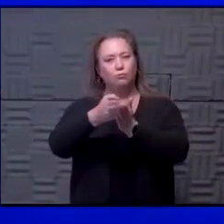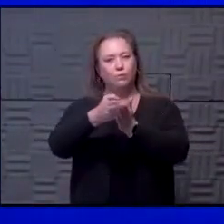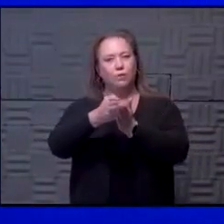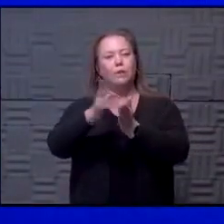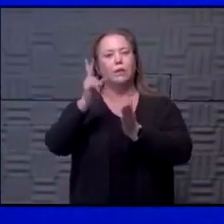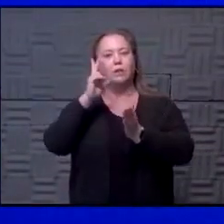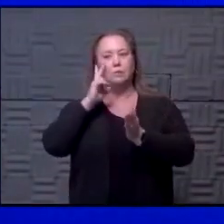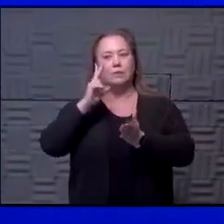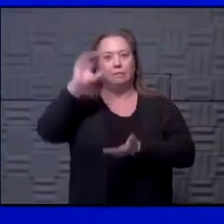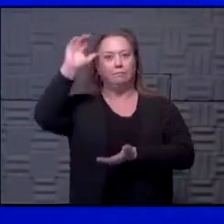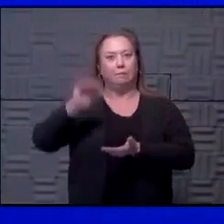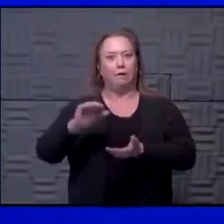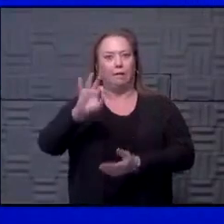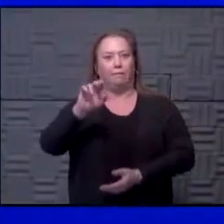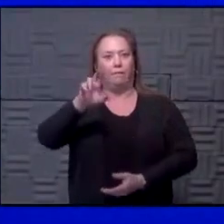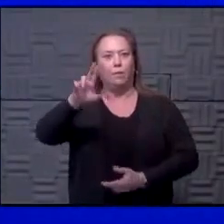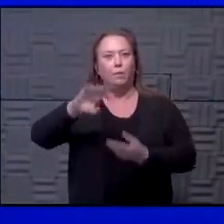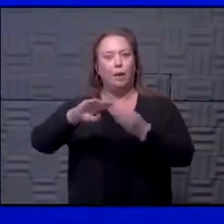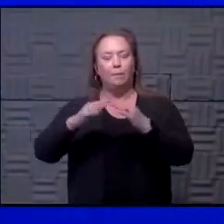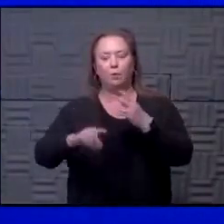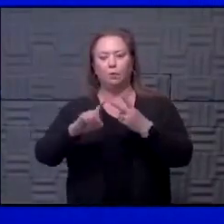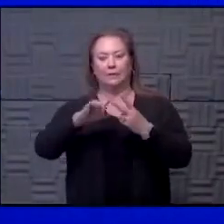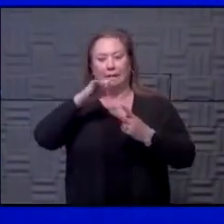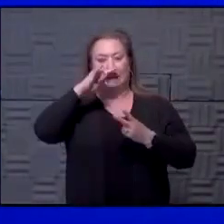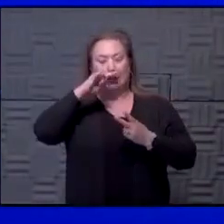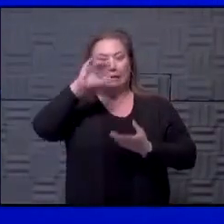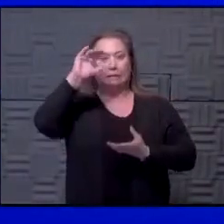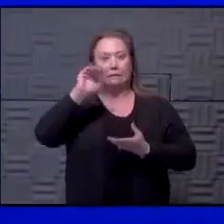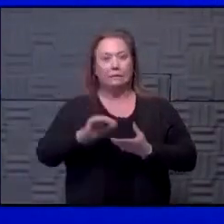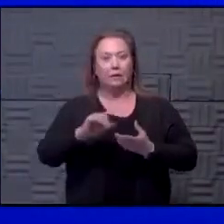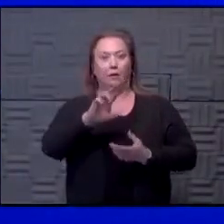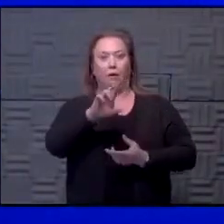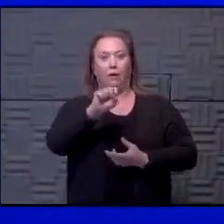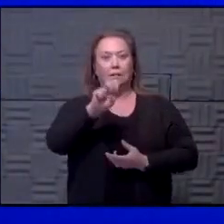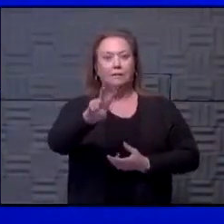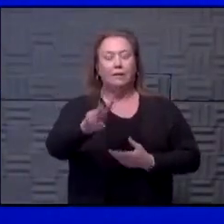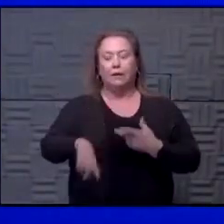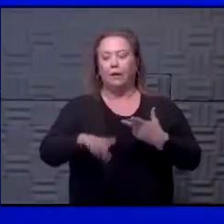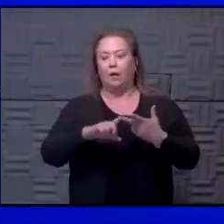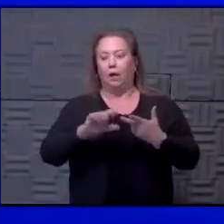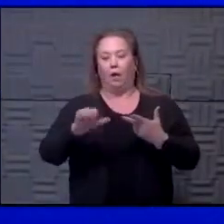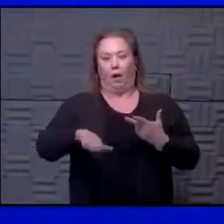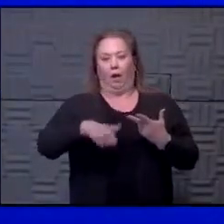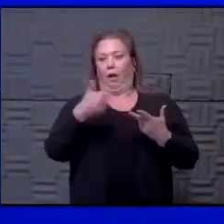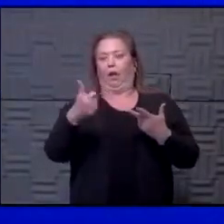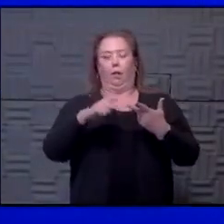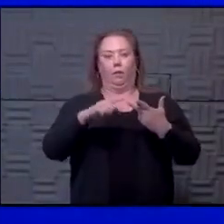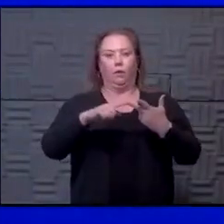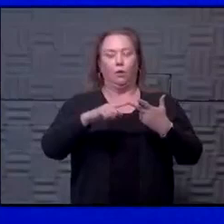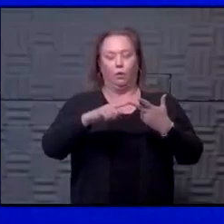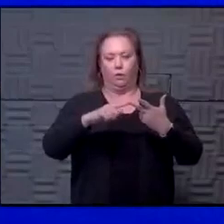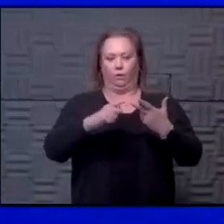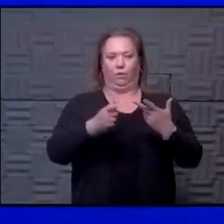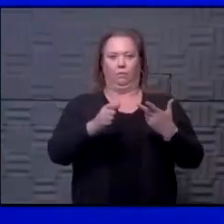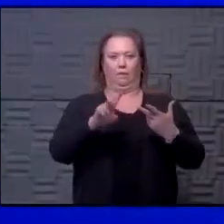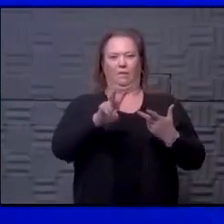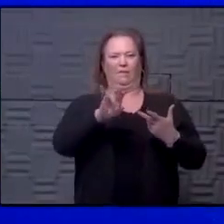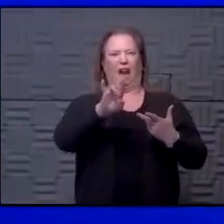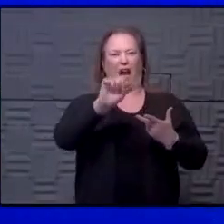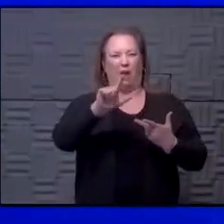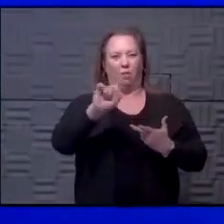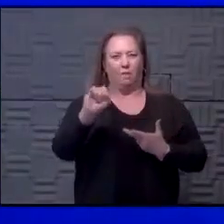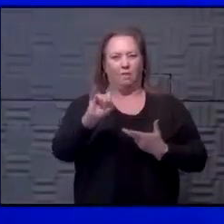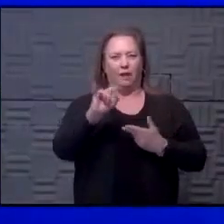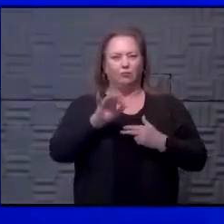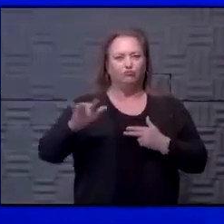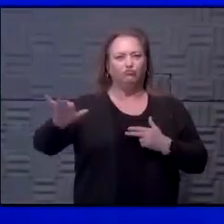people have influenza, how few kids and others have developed RSV, how very few other viral infections are out